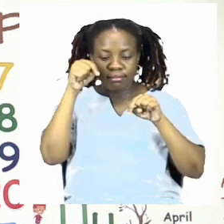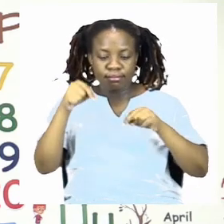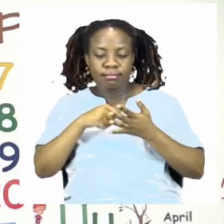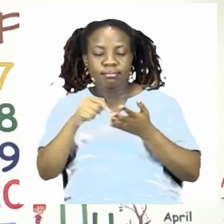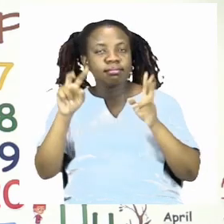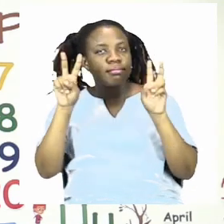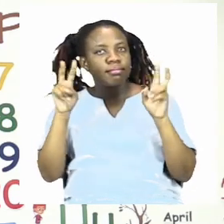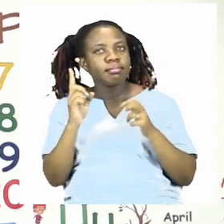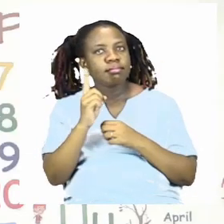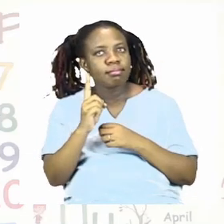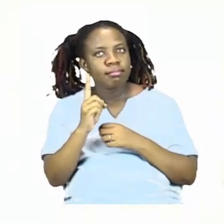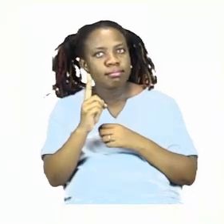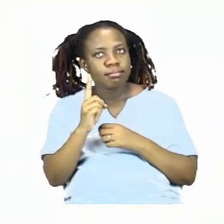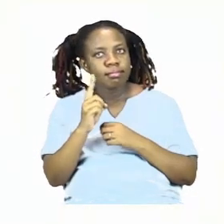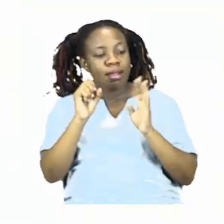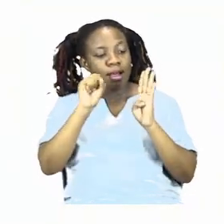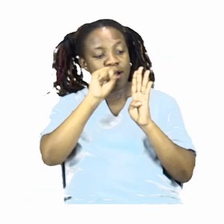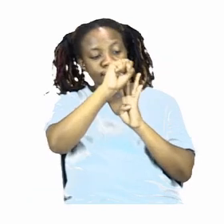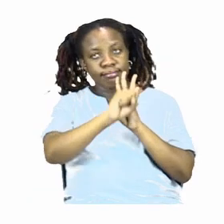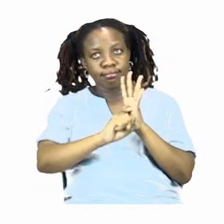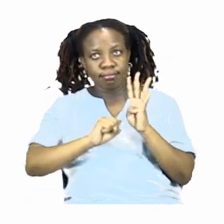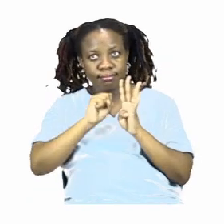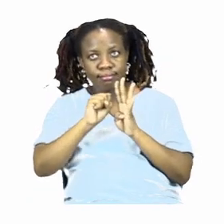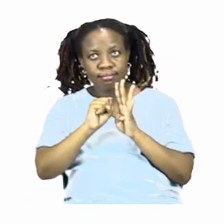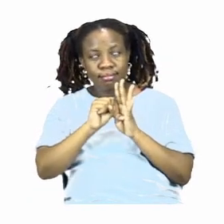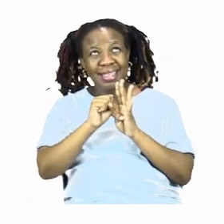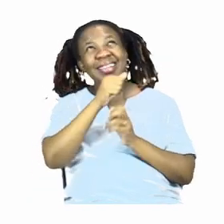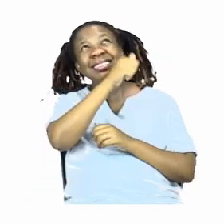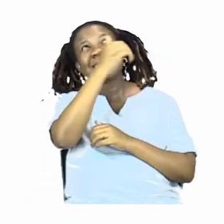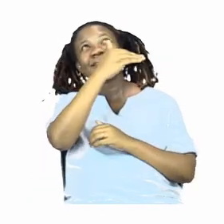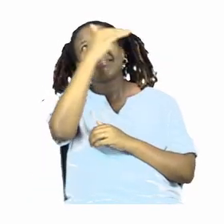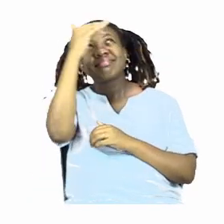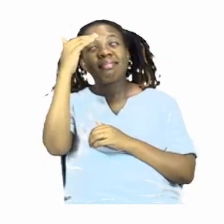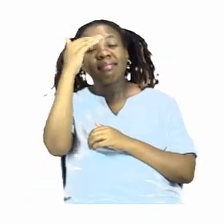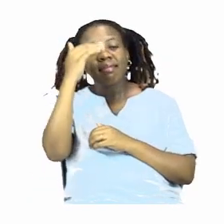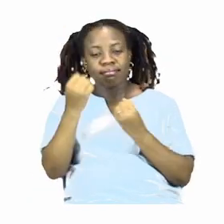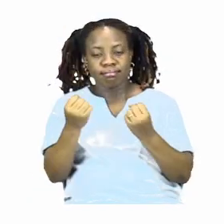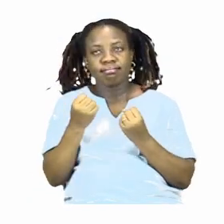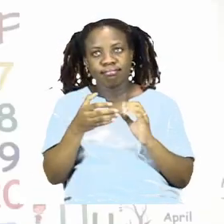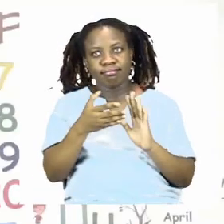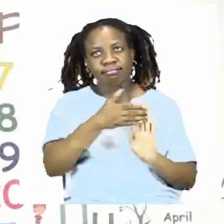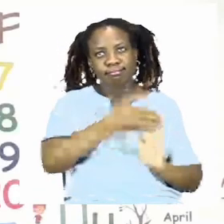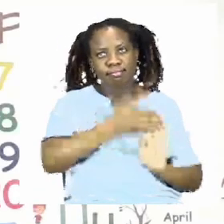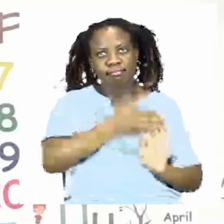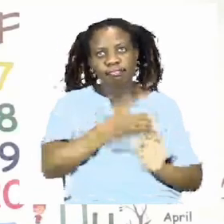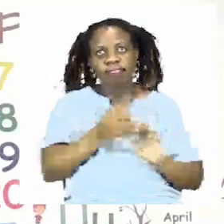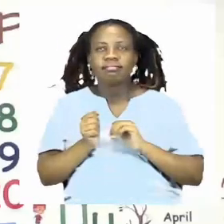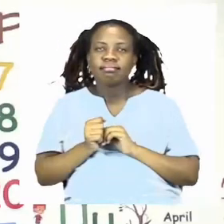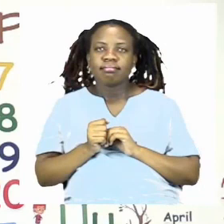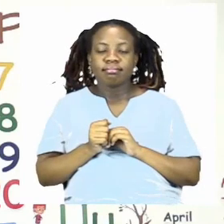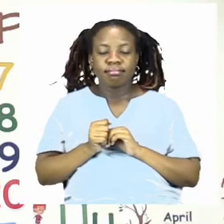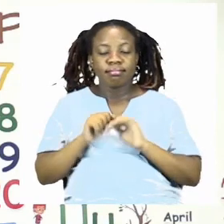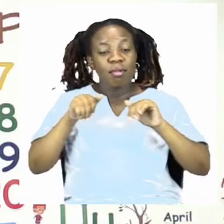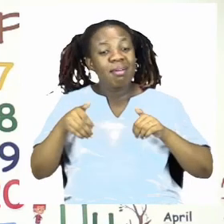week is the seasons and the sky and saving energy. Now boys and girls,